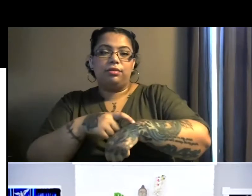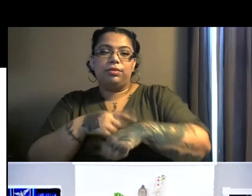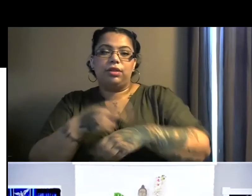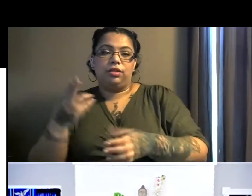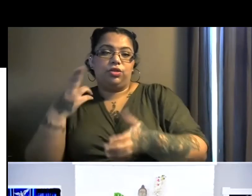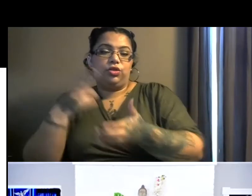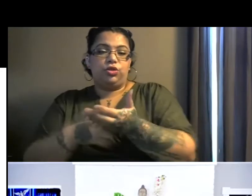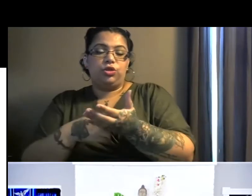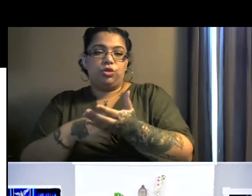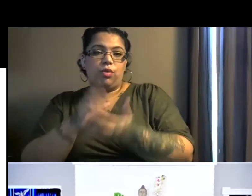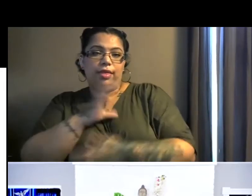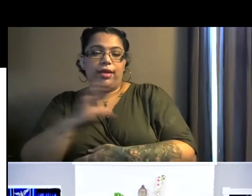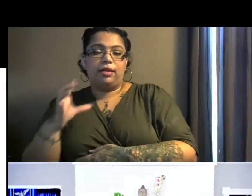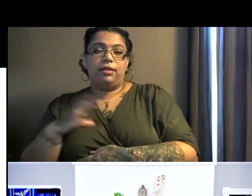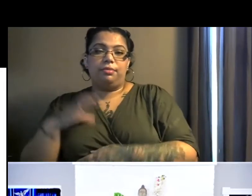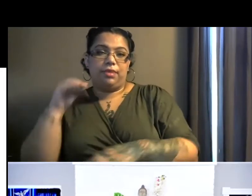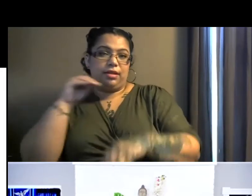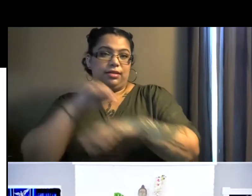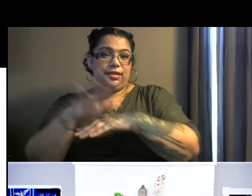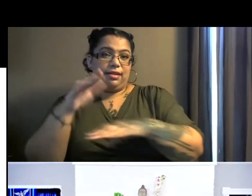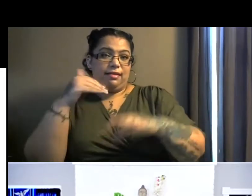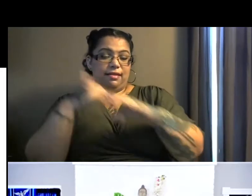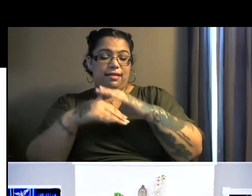send an email to